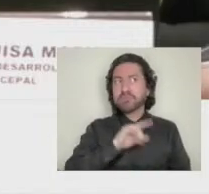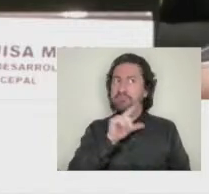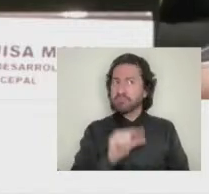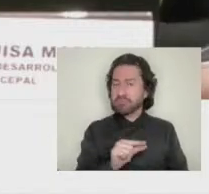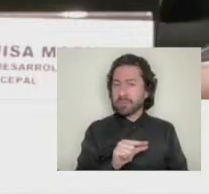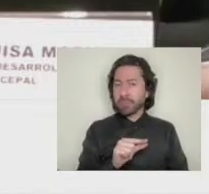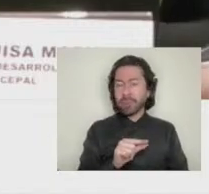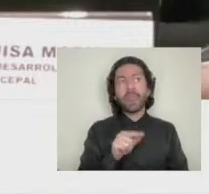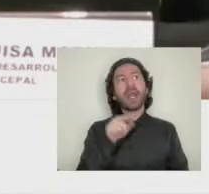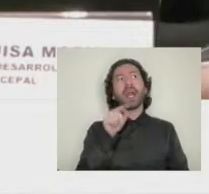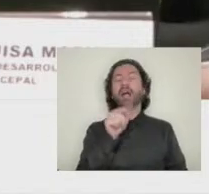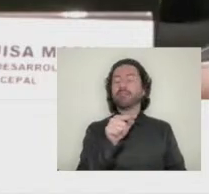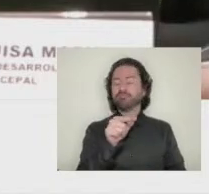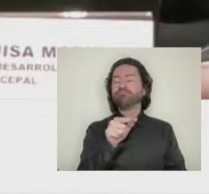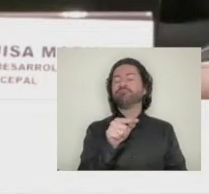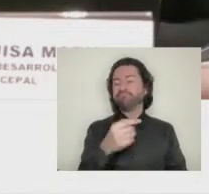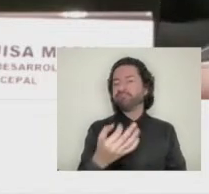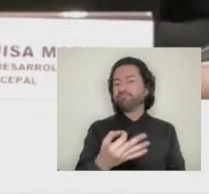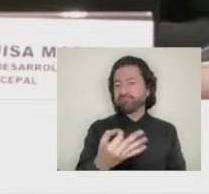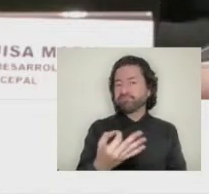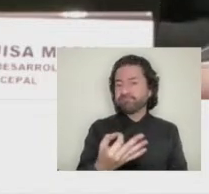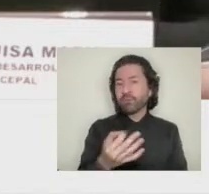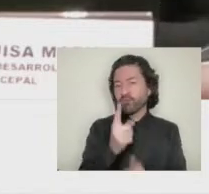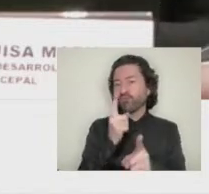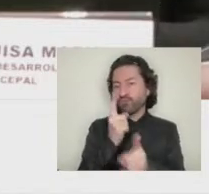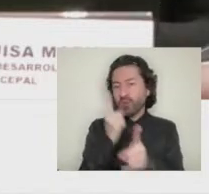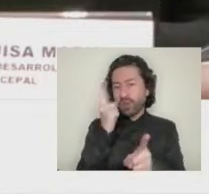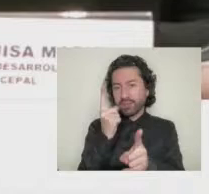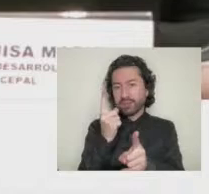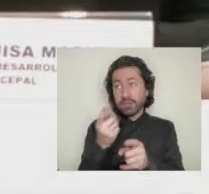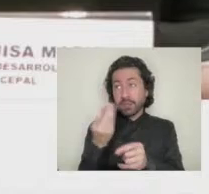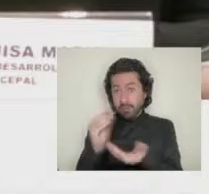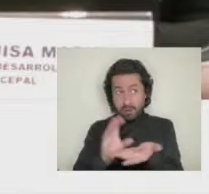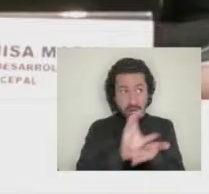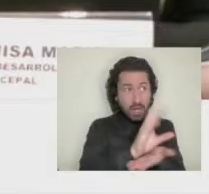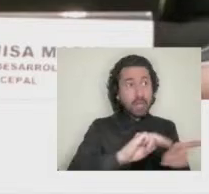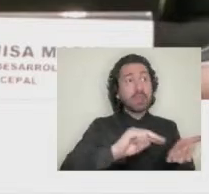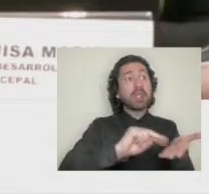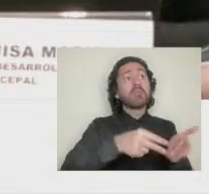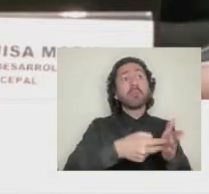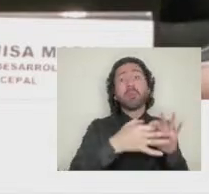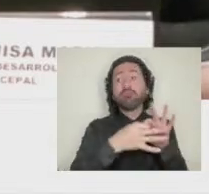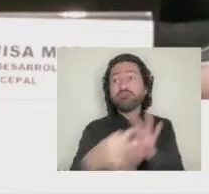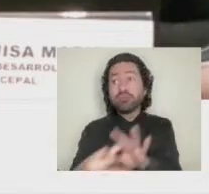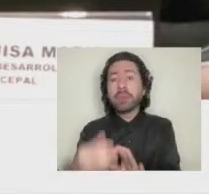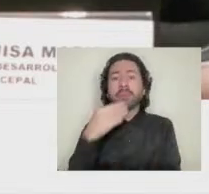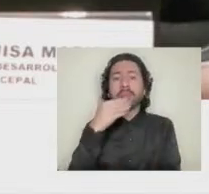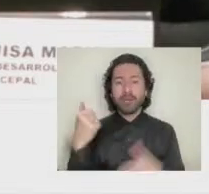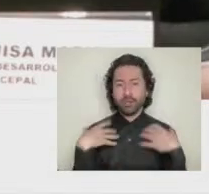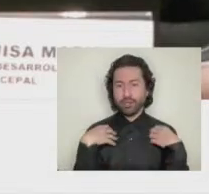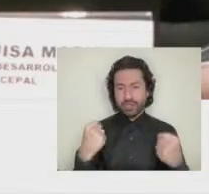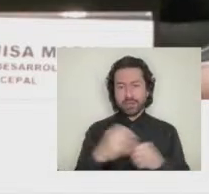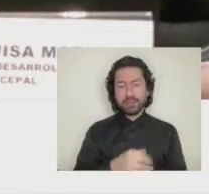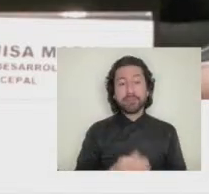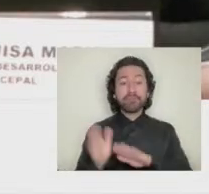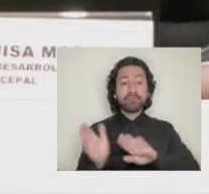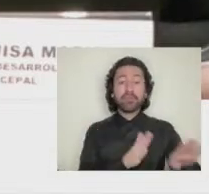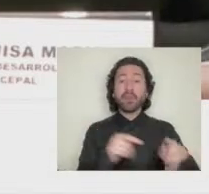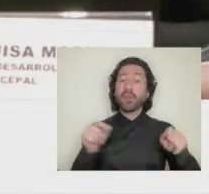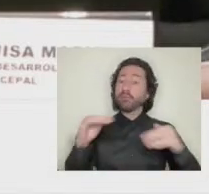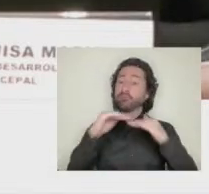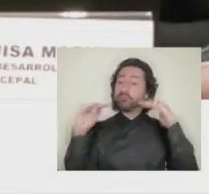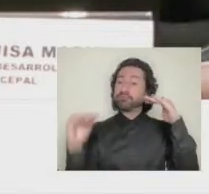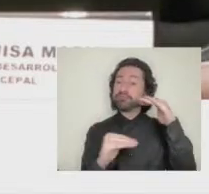the mortality rate of children under age 5 and improves overall health results of the population. Let's talk a bit